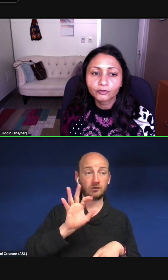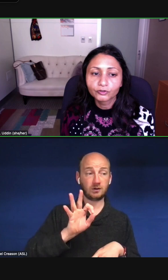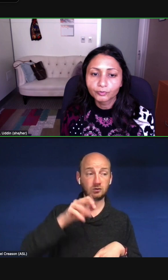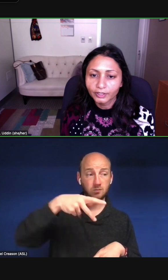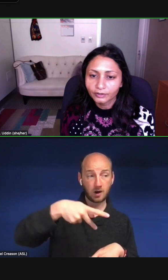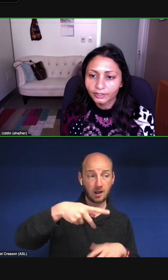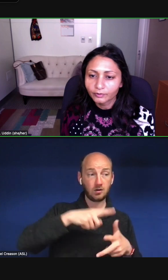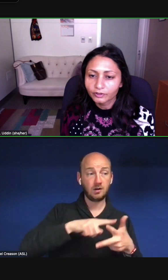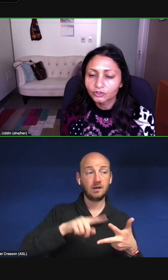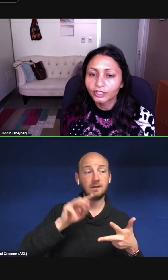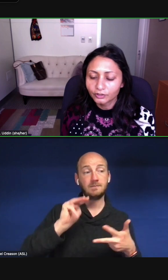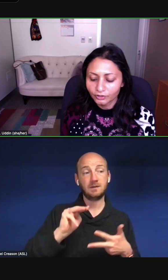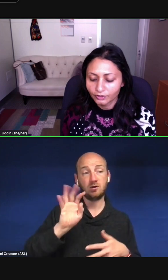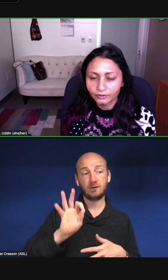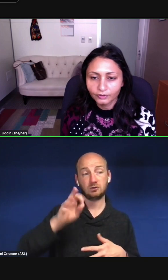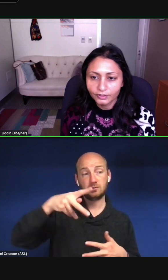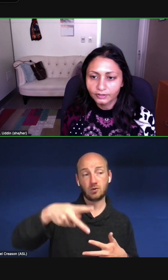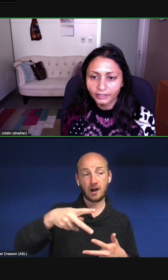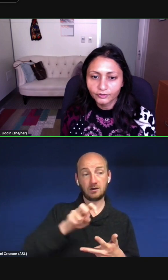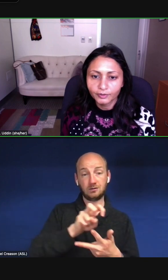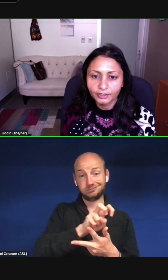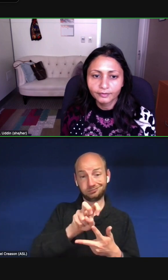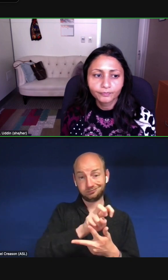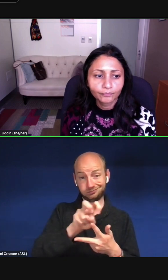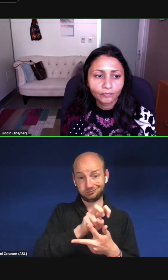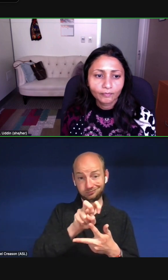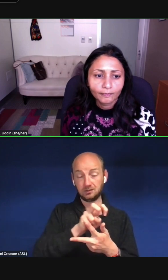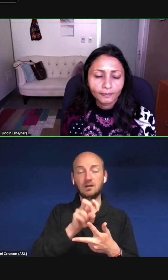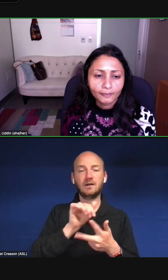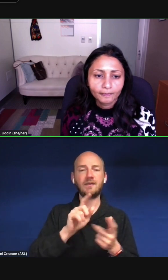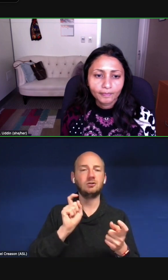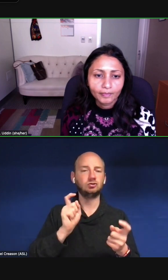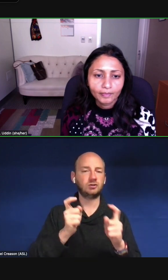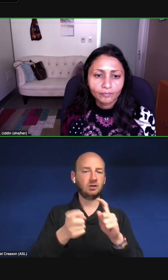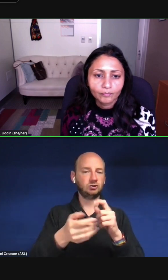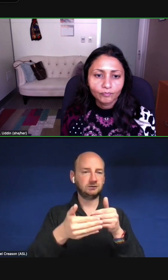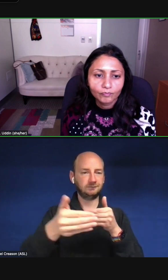medial frontoparietal networks changes across the lifespan.